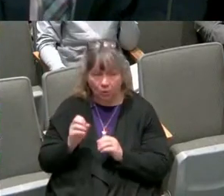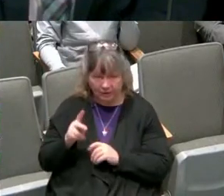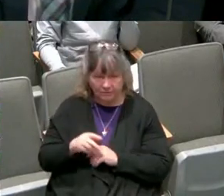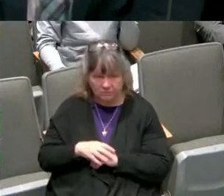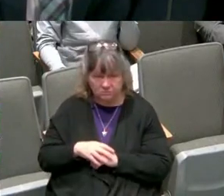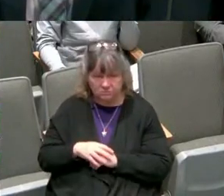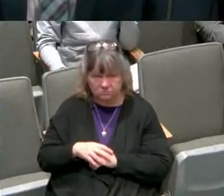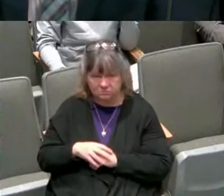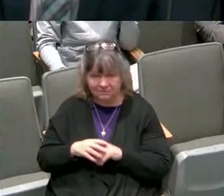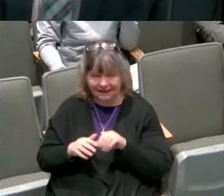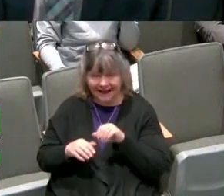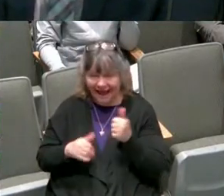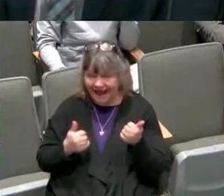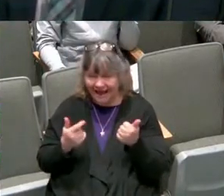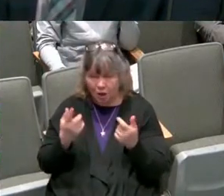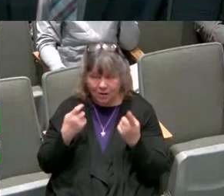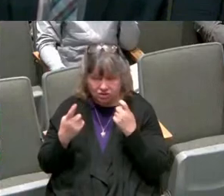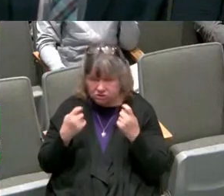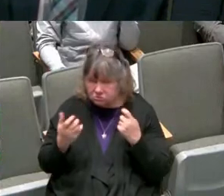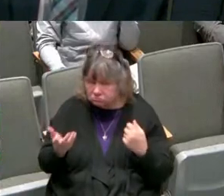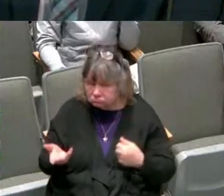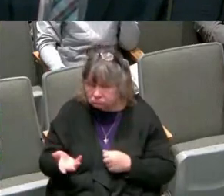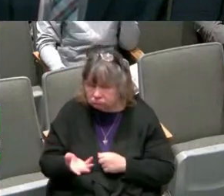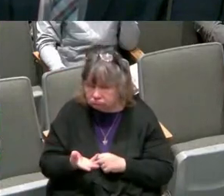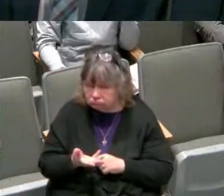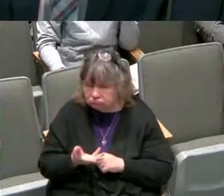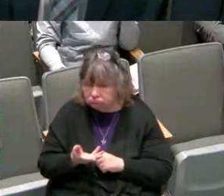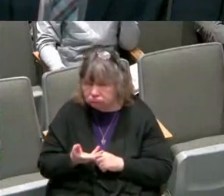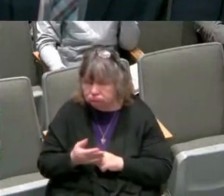does anyone have any questions